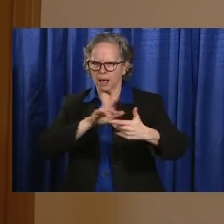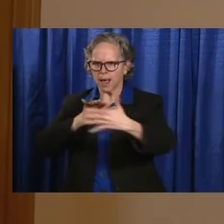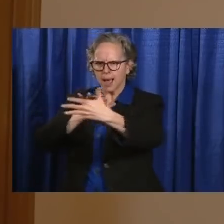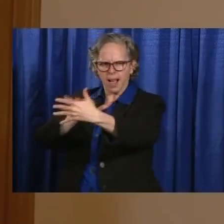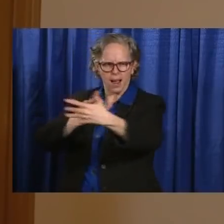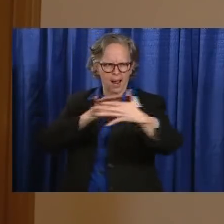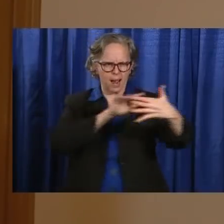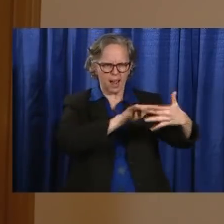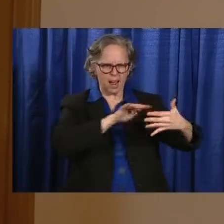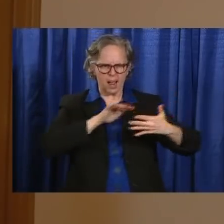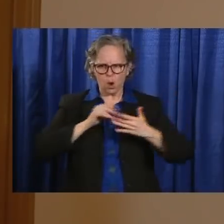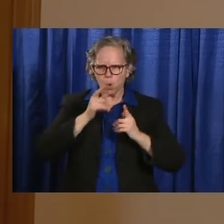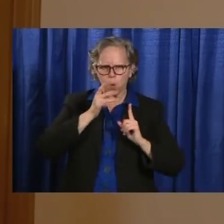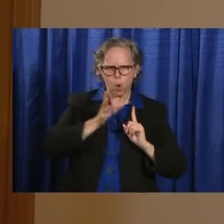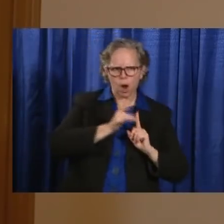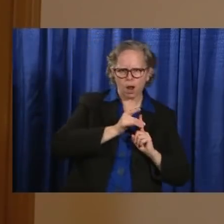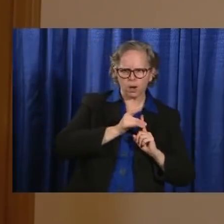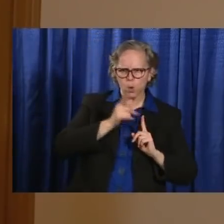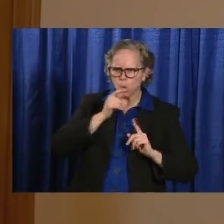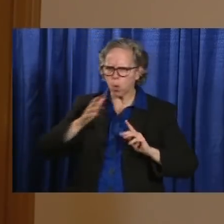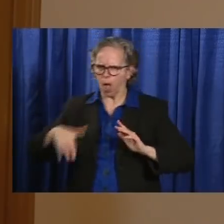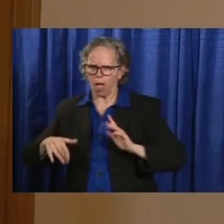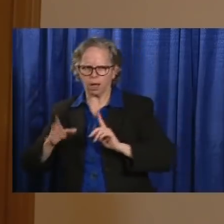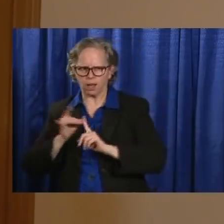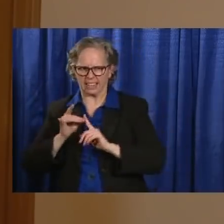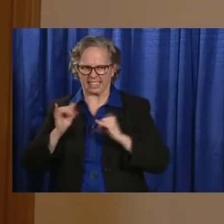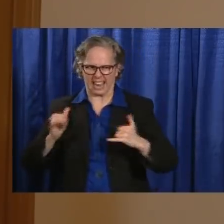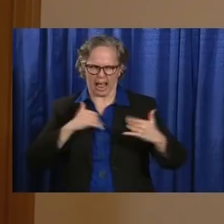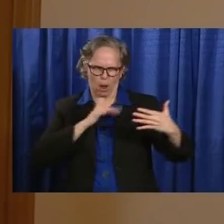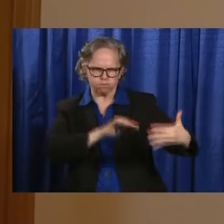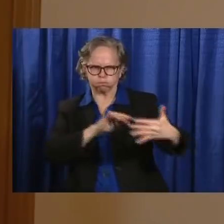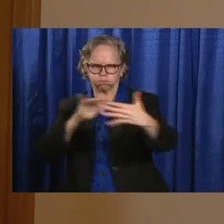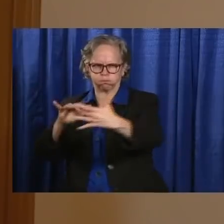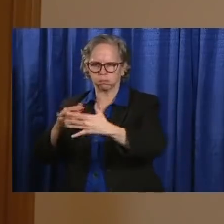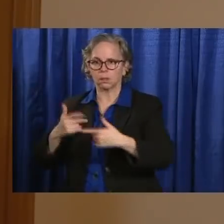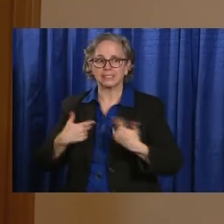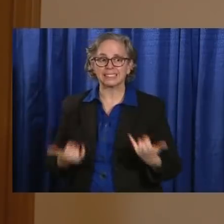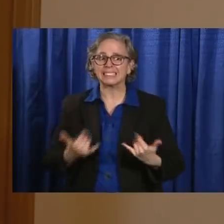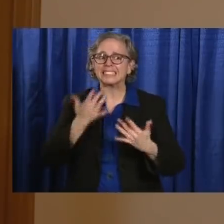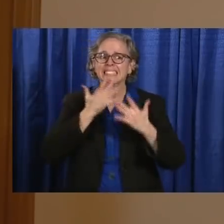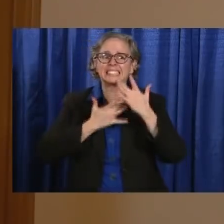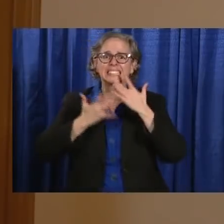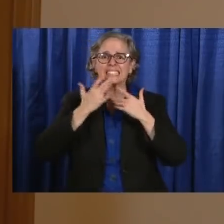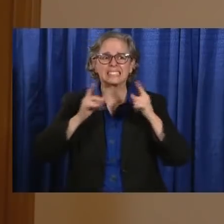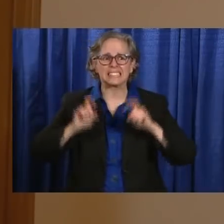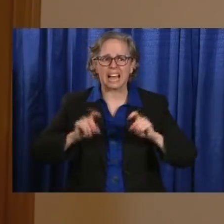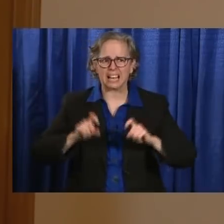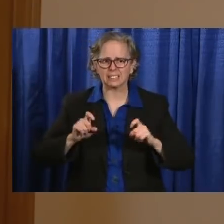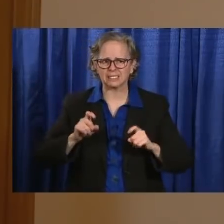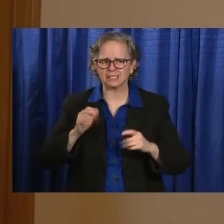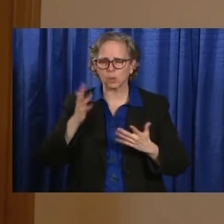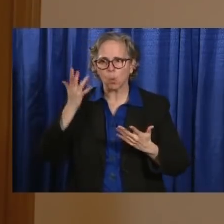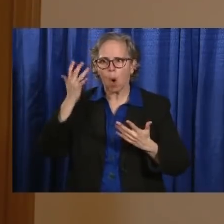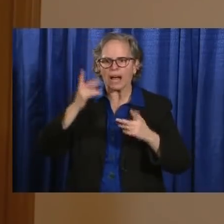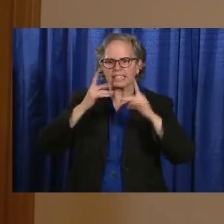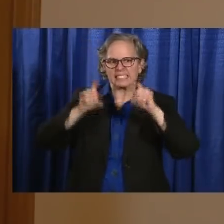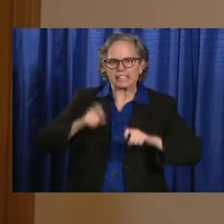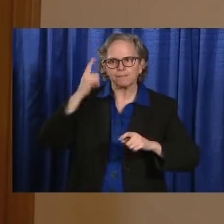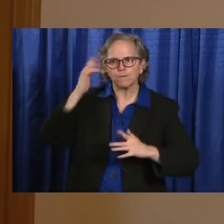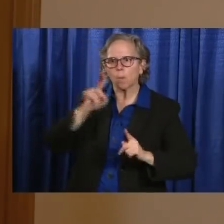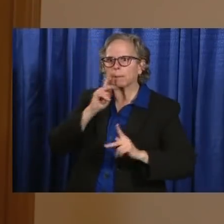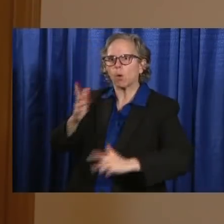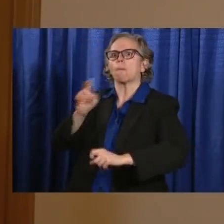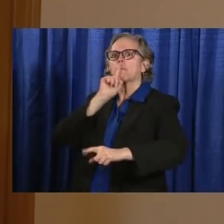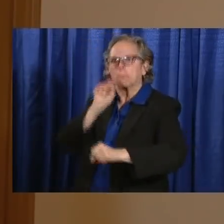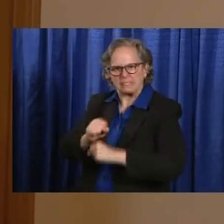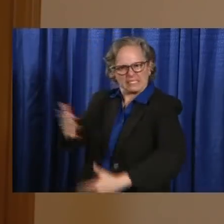general population. Remember, right now we're focusing all our scarce testing on the sickest. So all of that is part of strategies. If